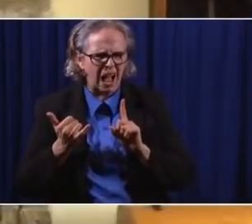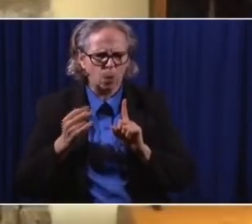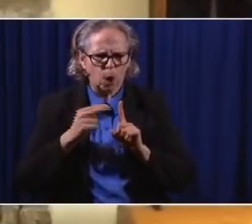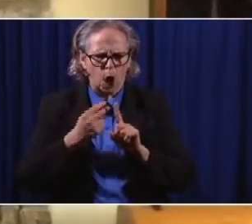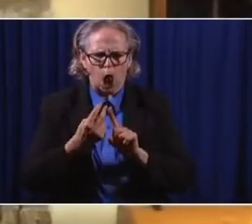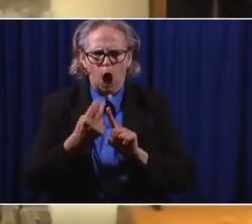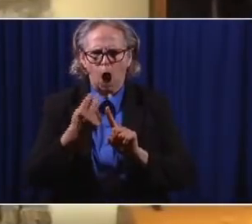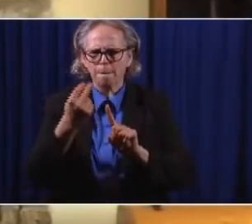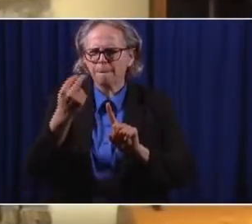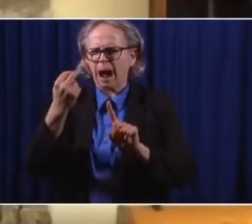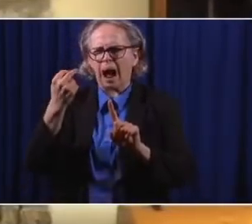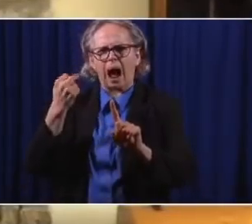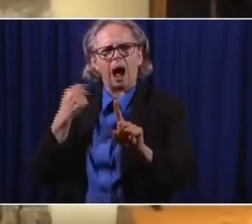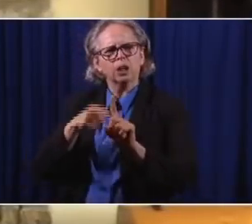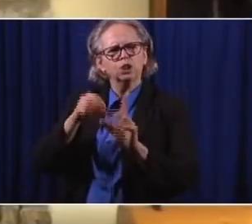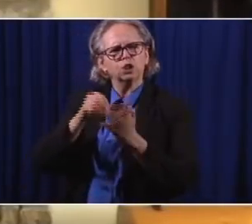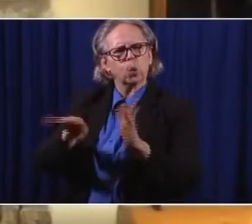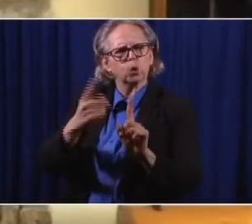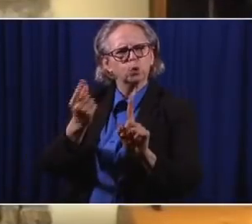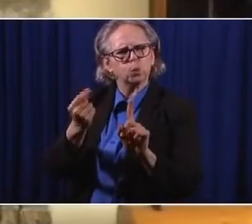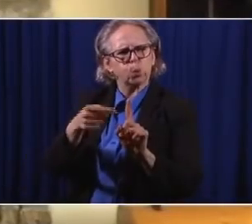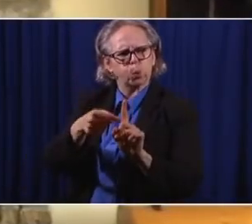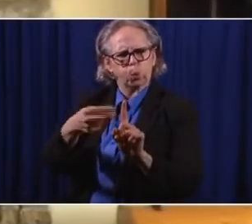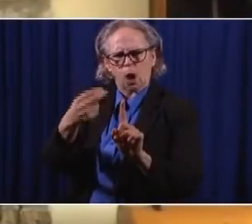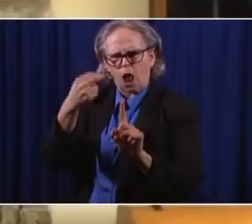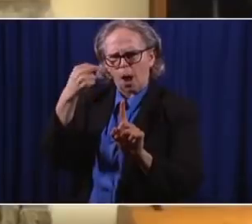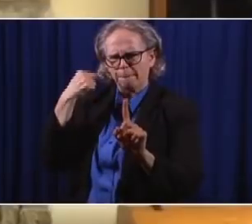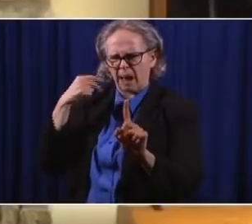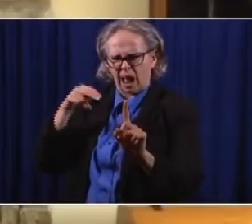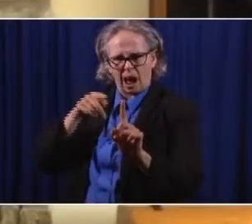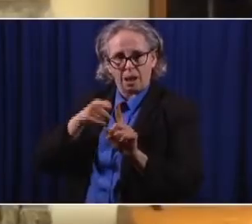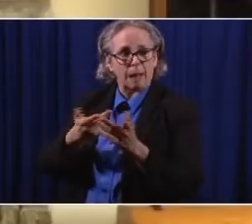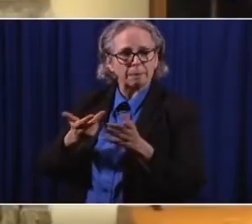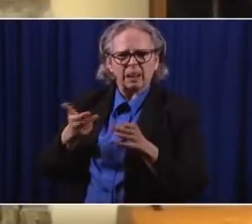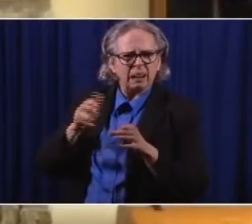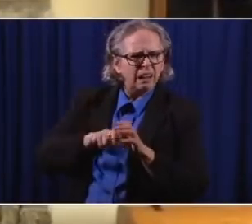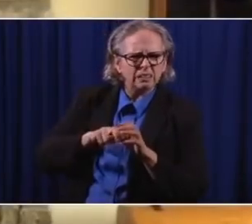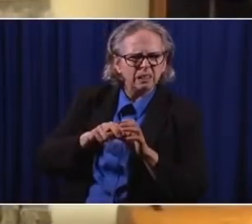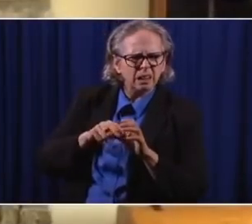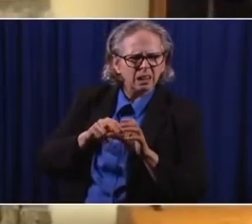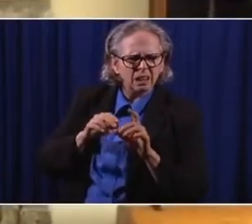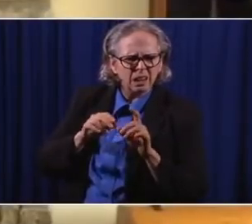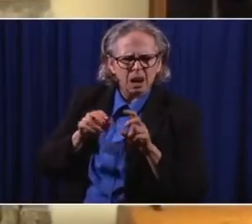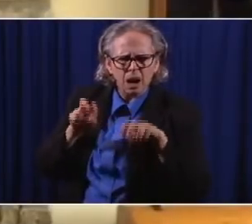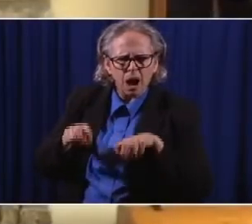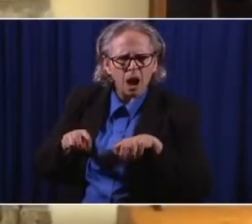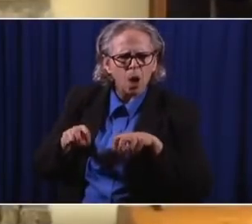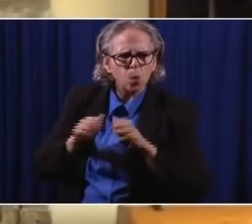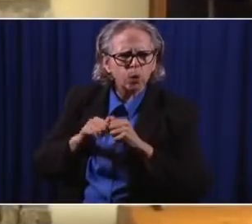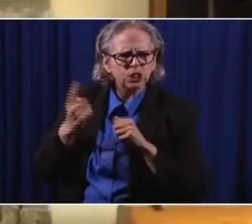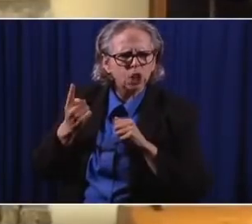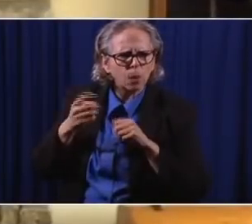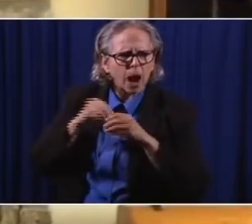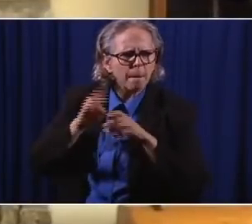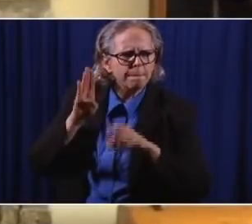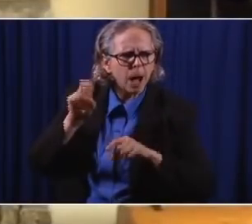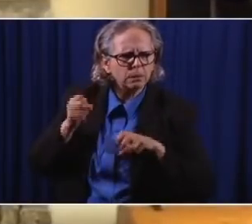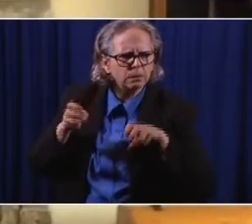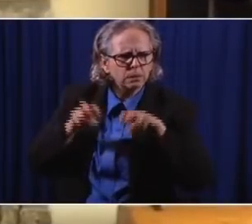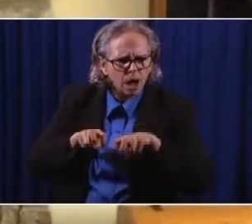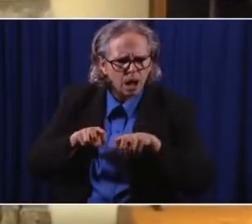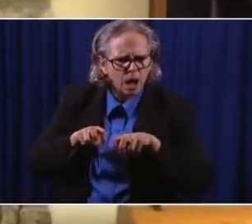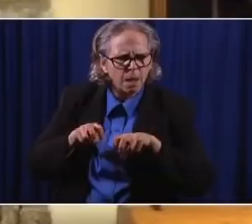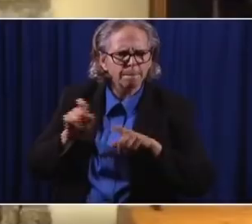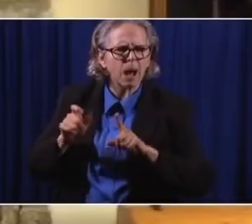had Billy over here and he was within 4 feet of her, for longer than 15 minutes, and he's got to be quarantined. And that's